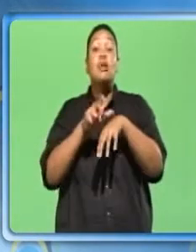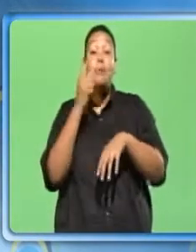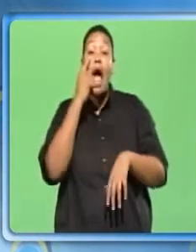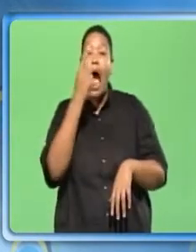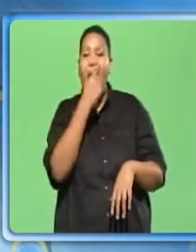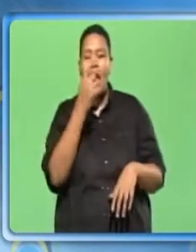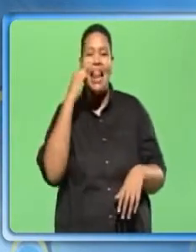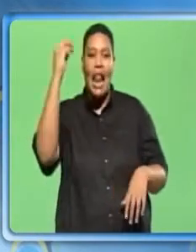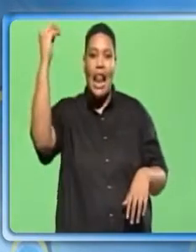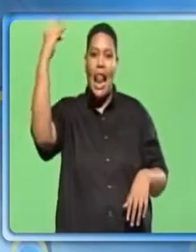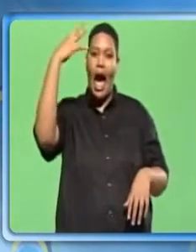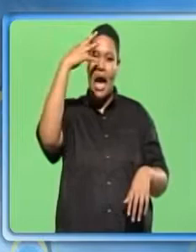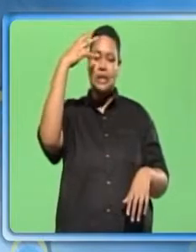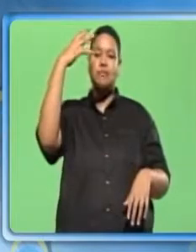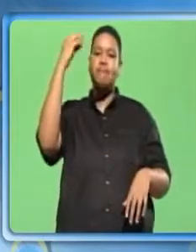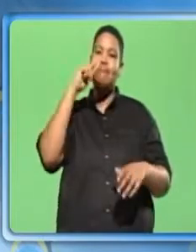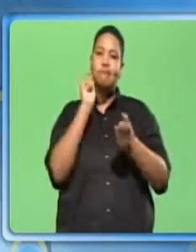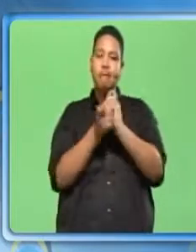changes in light.